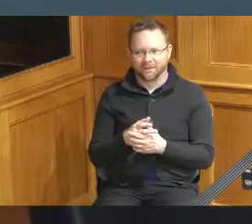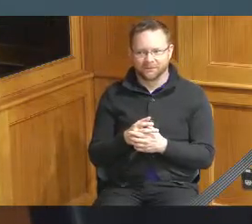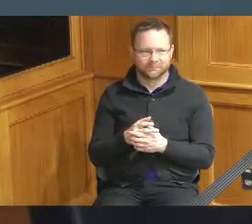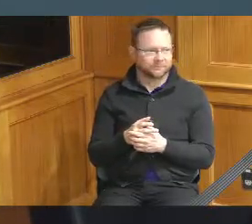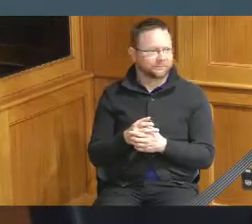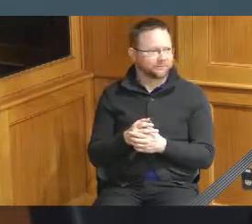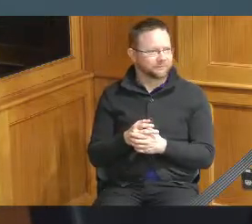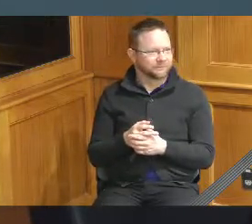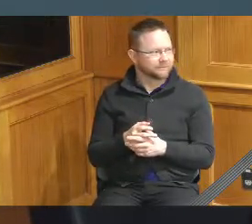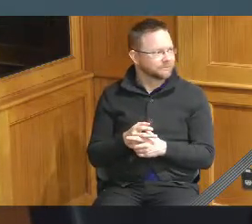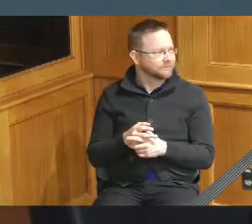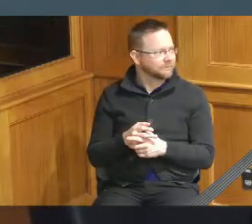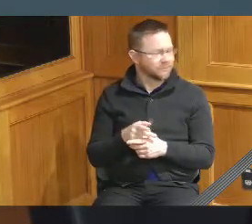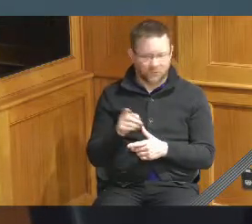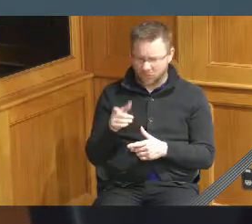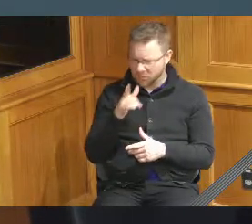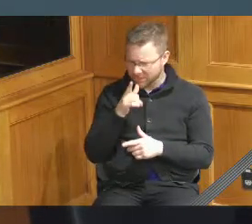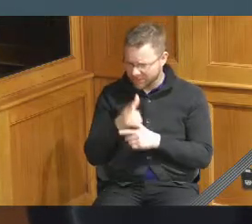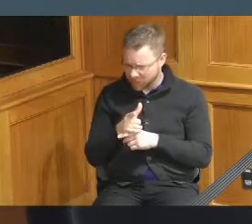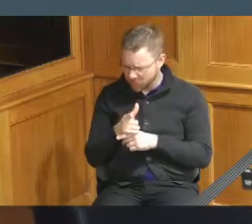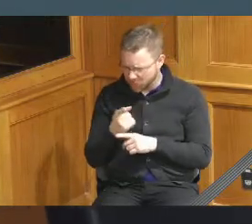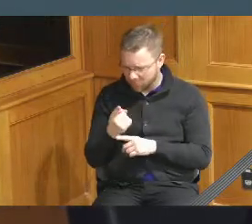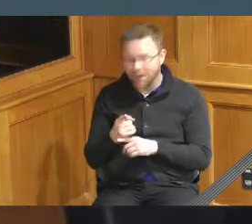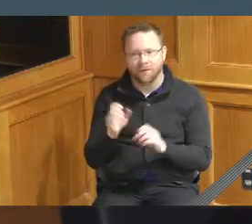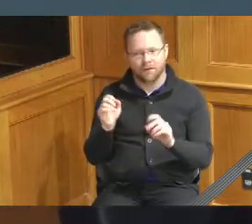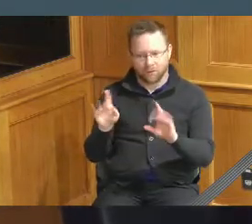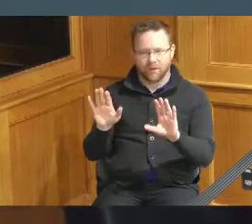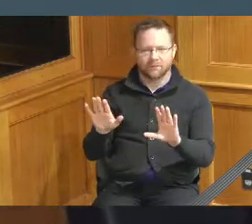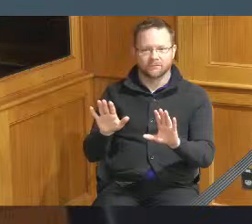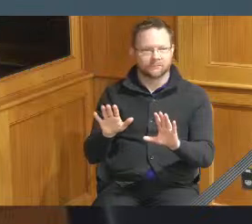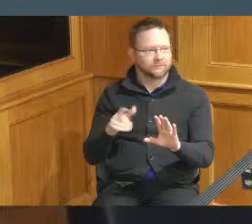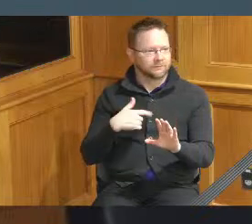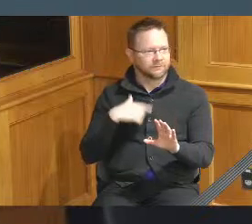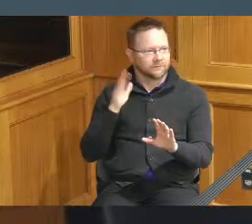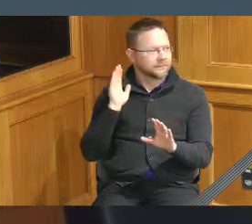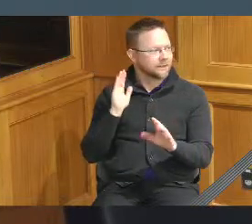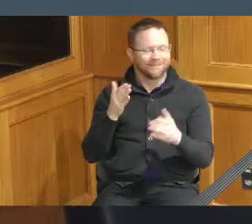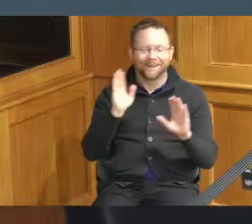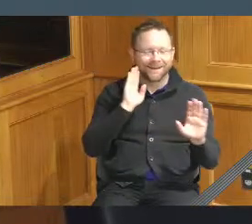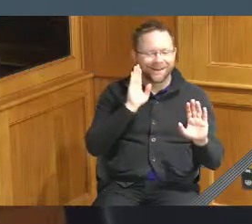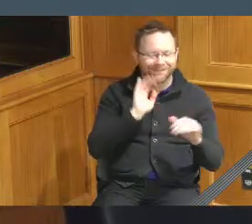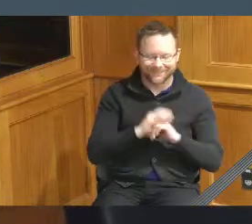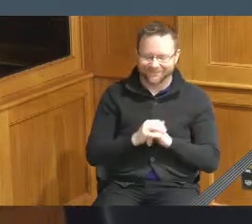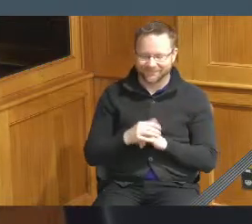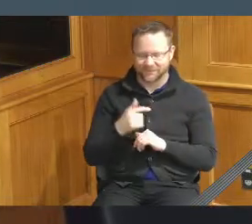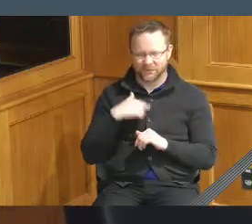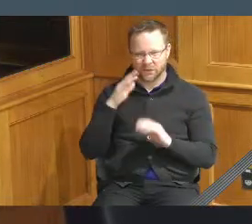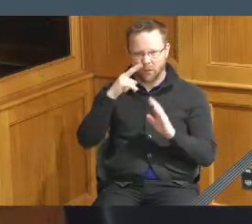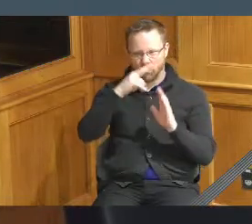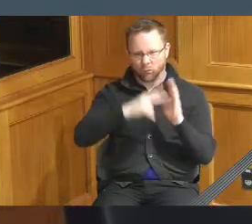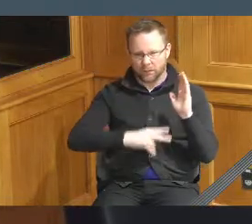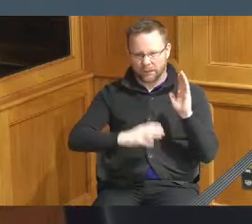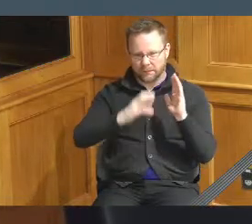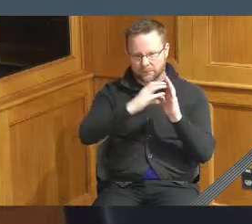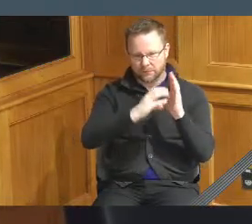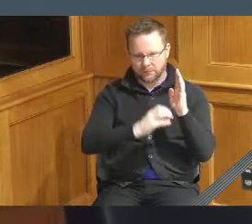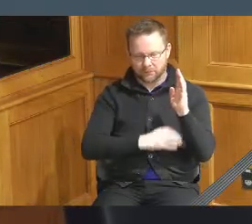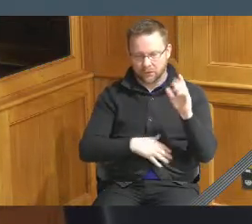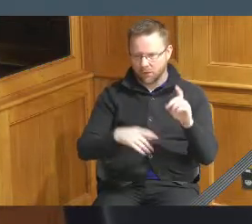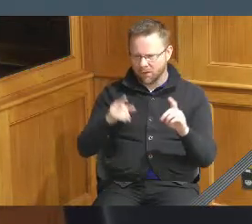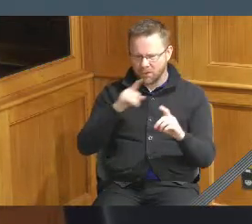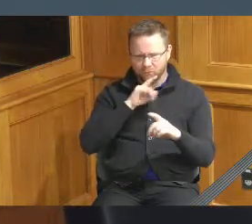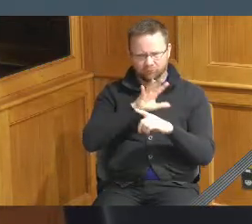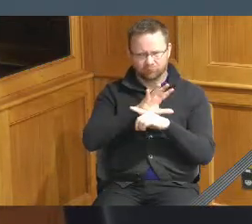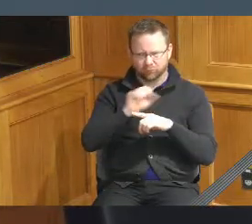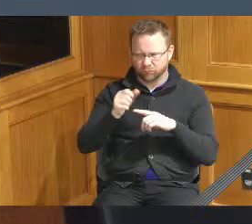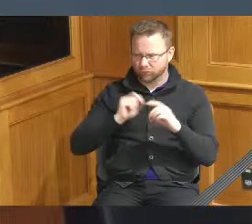This is, you're his sister, aren't you? Yeah, okay. So I'm going to read this. I thought it was just outstanding